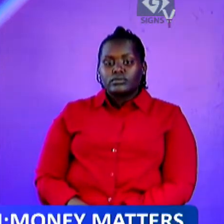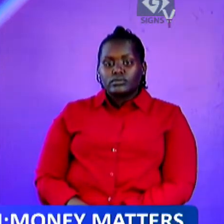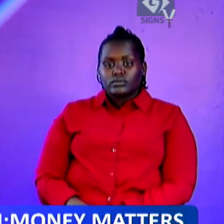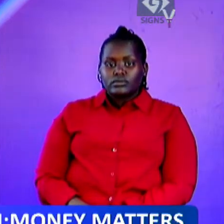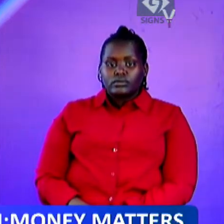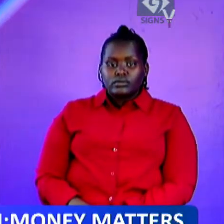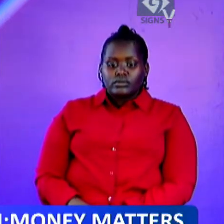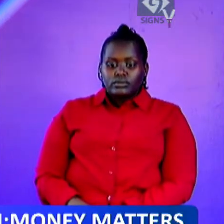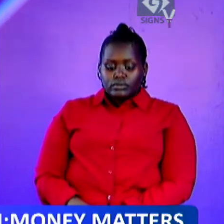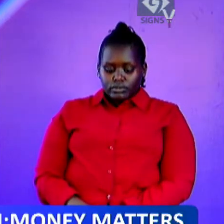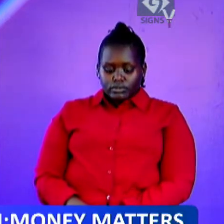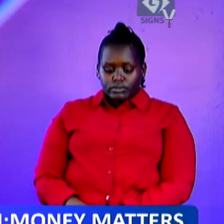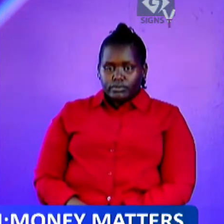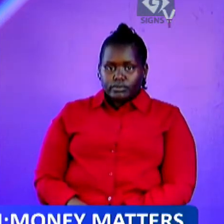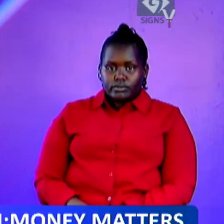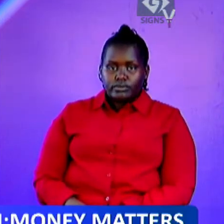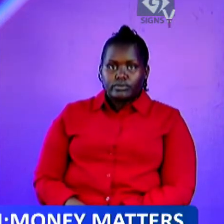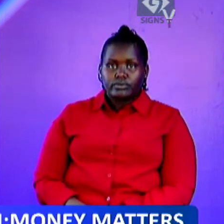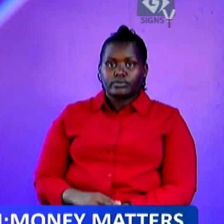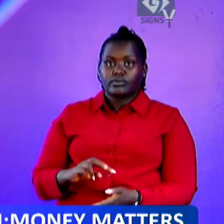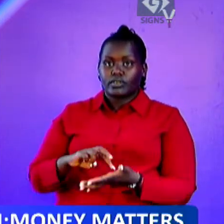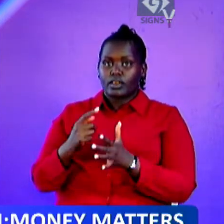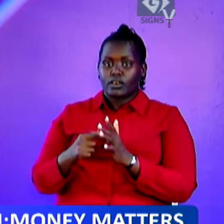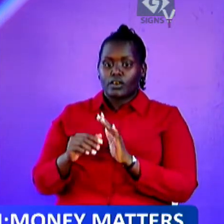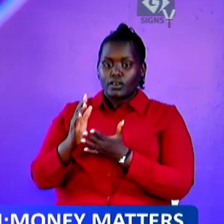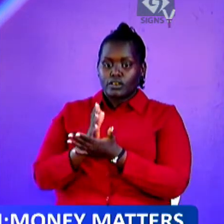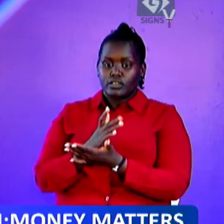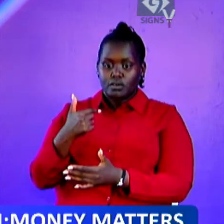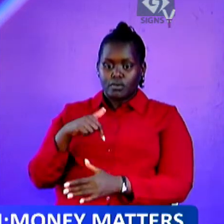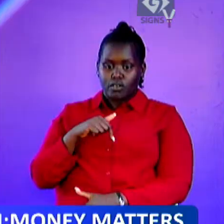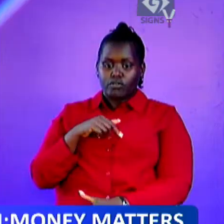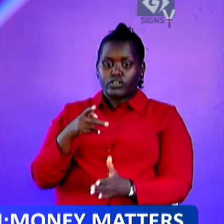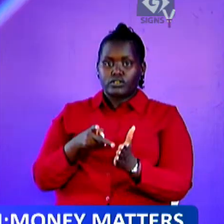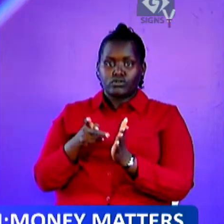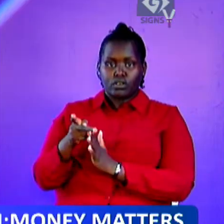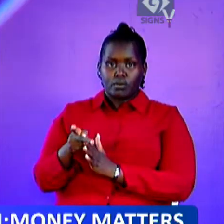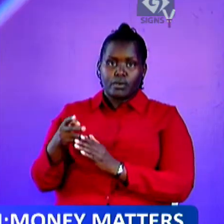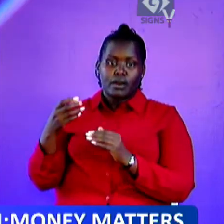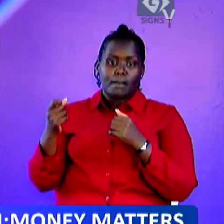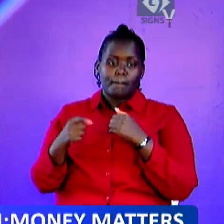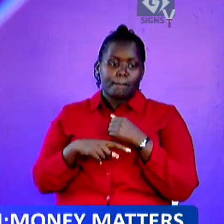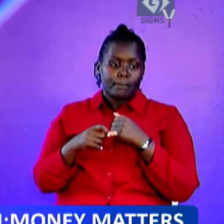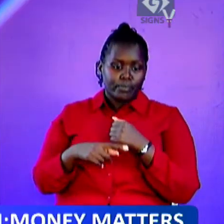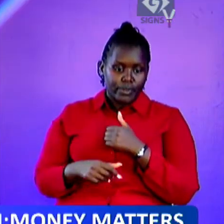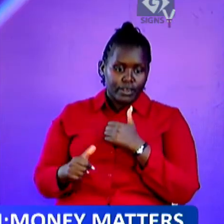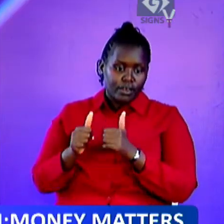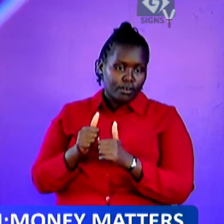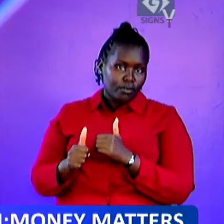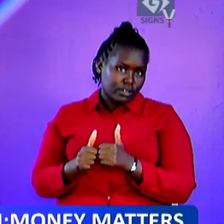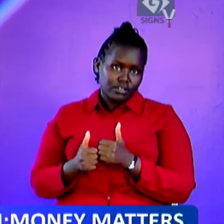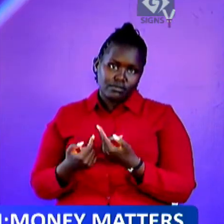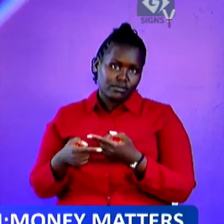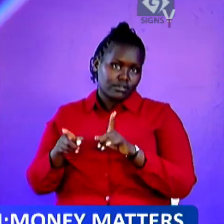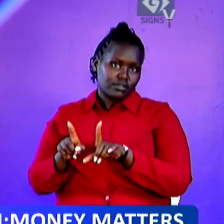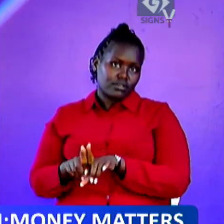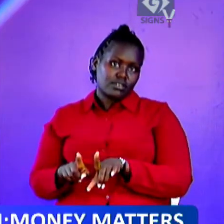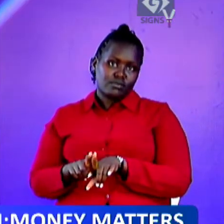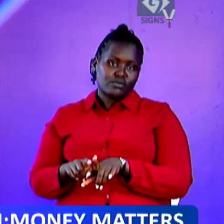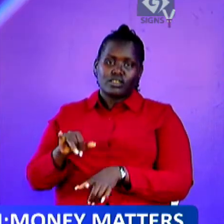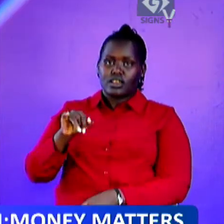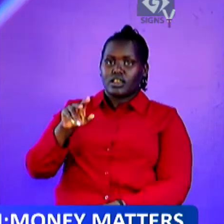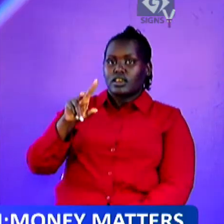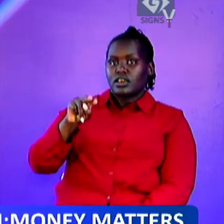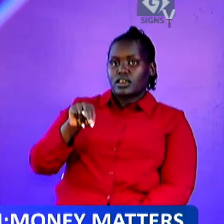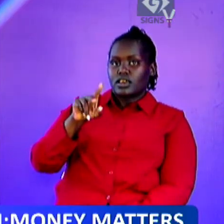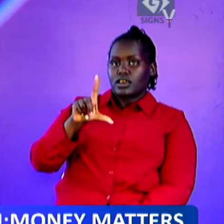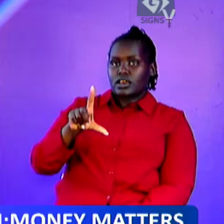So then that would mean some of us, we are being paid salaries that aren't commensurate to the inflation rate that has